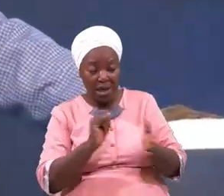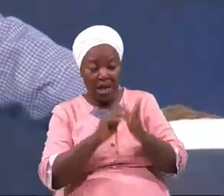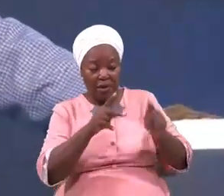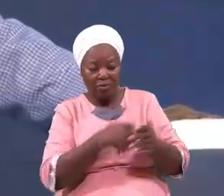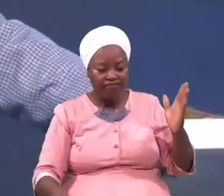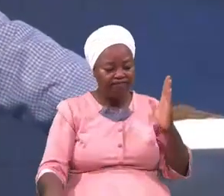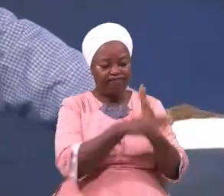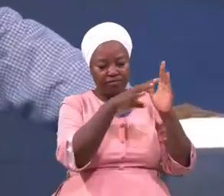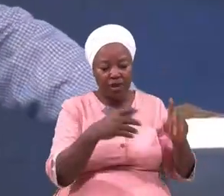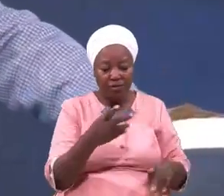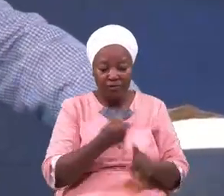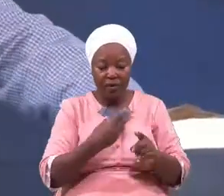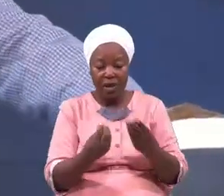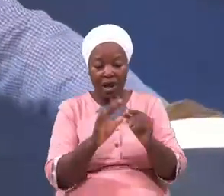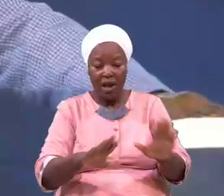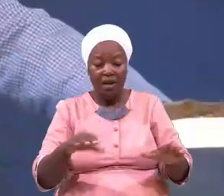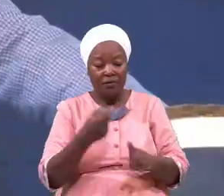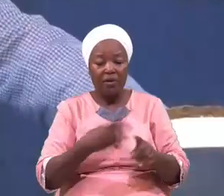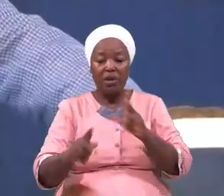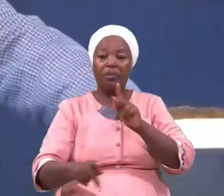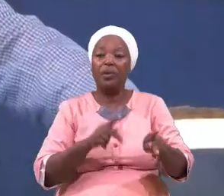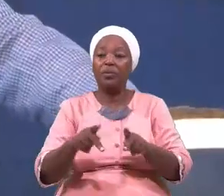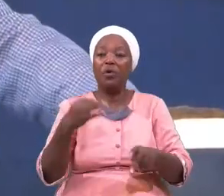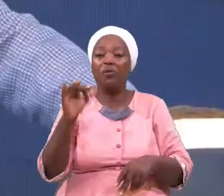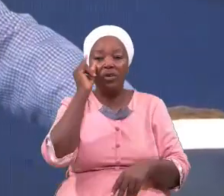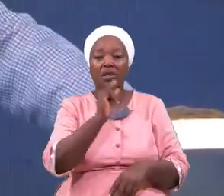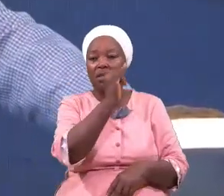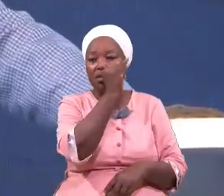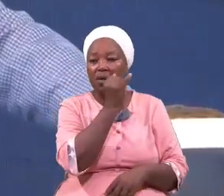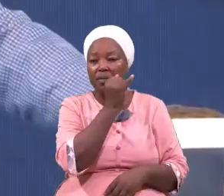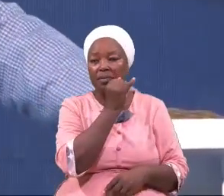off from the land, from the people of Israel.